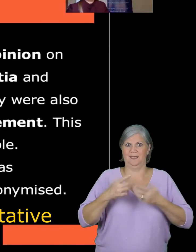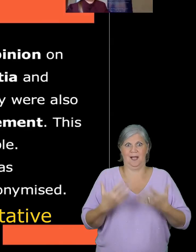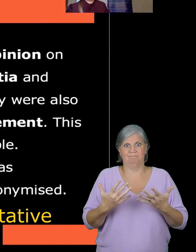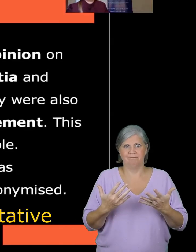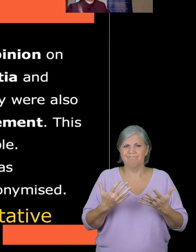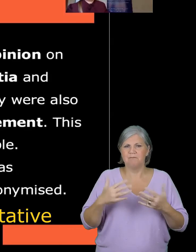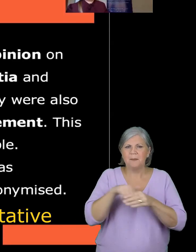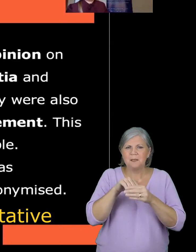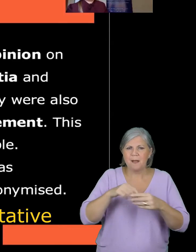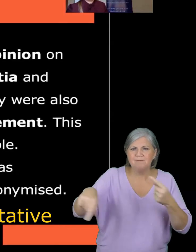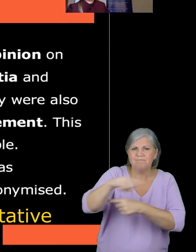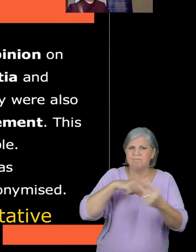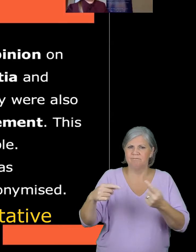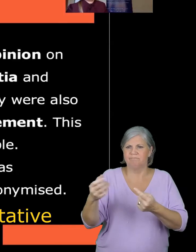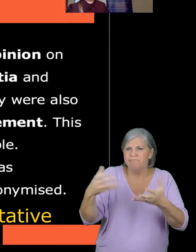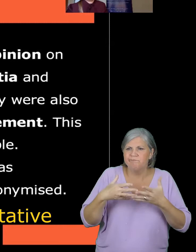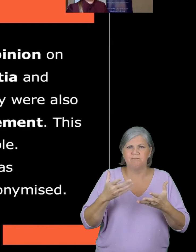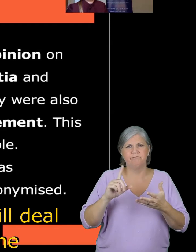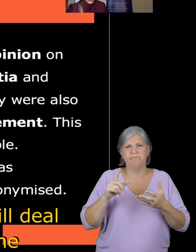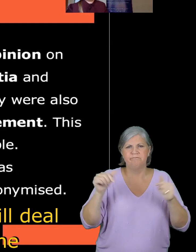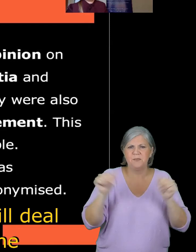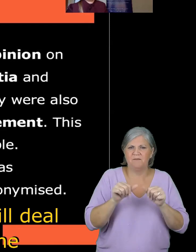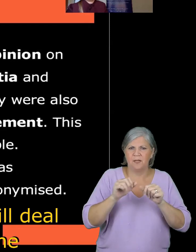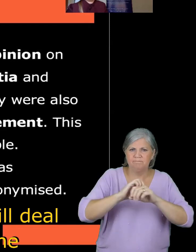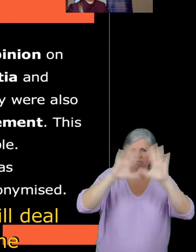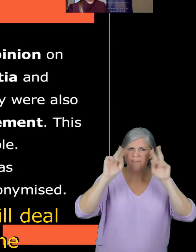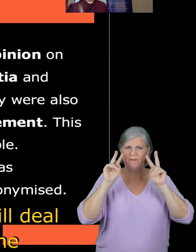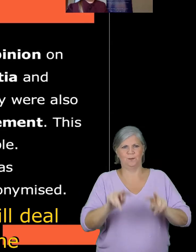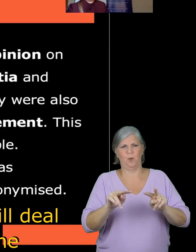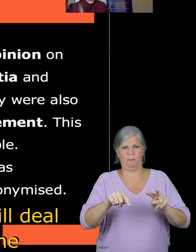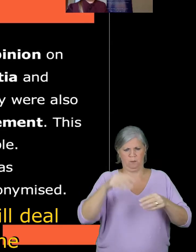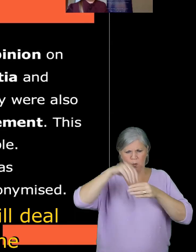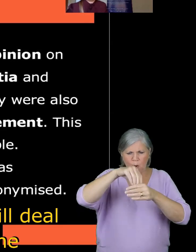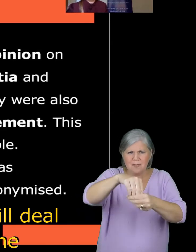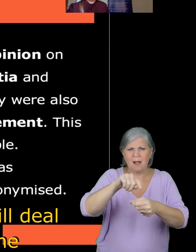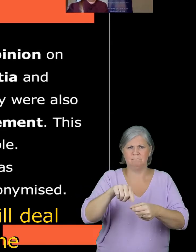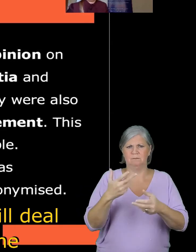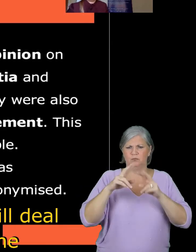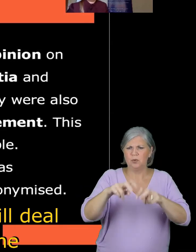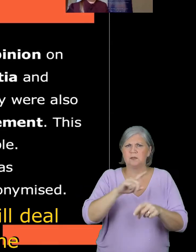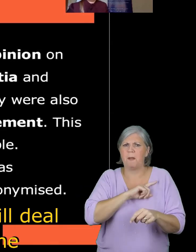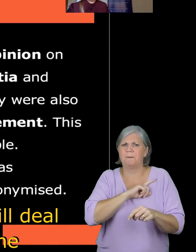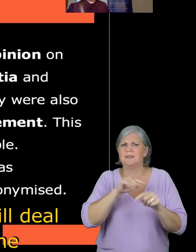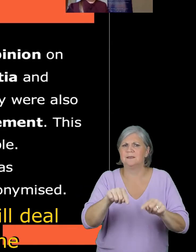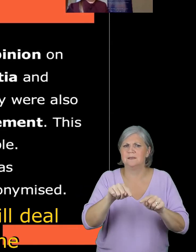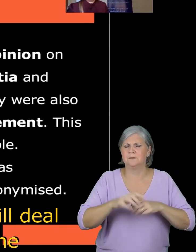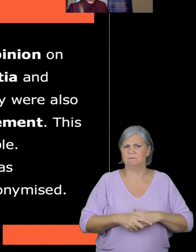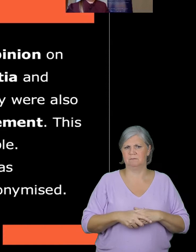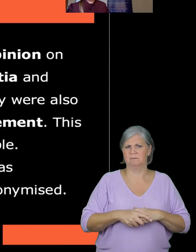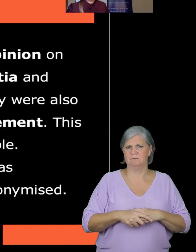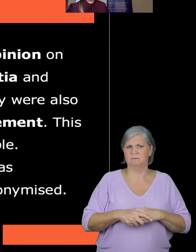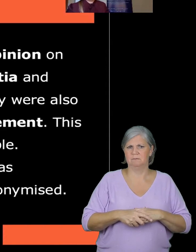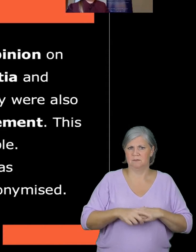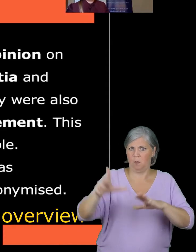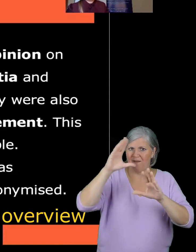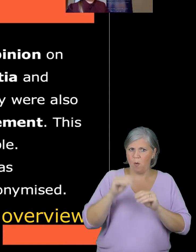Moving on now to the qualitative part of the project, the discussion group. We'll deal firstly with the format. On the